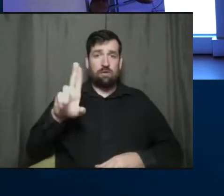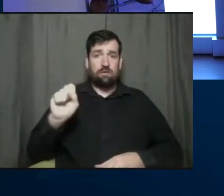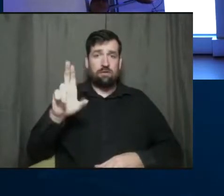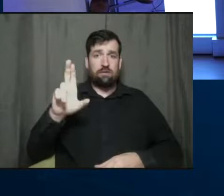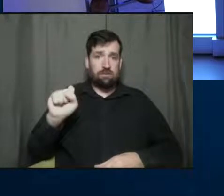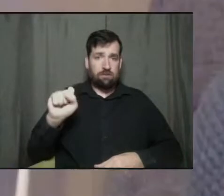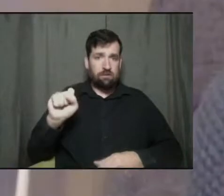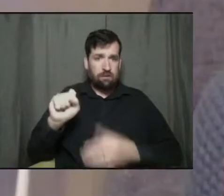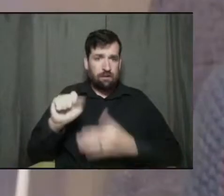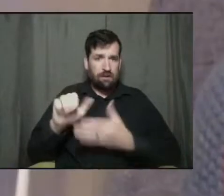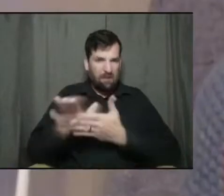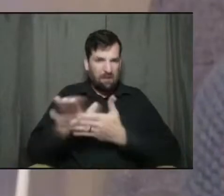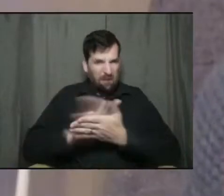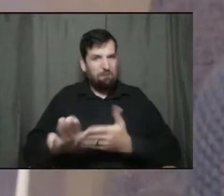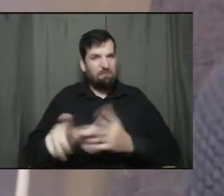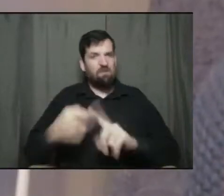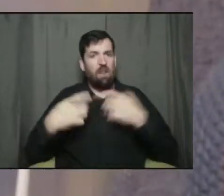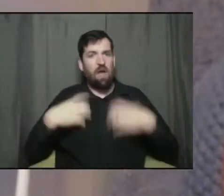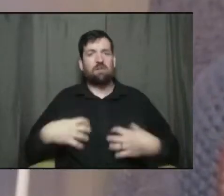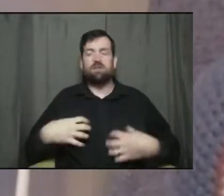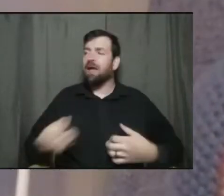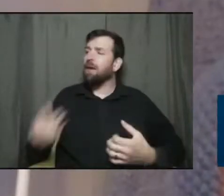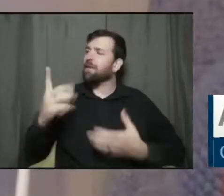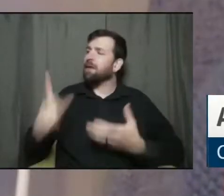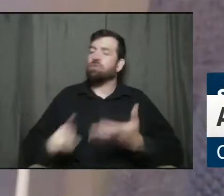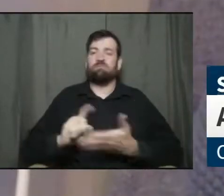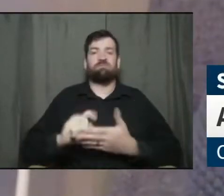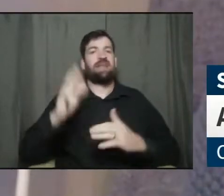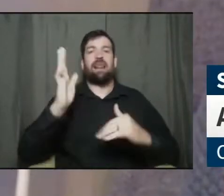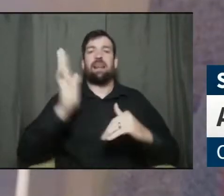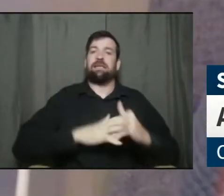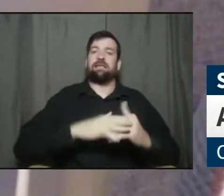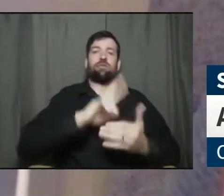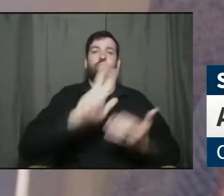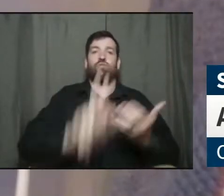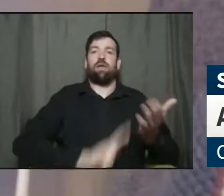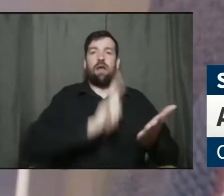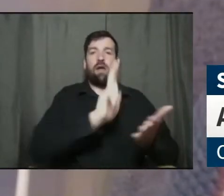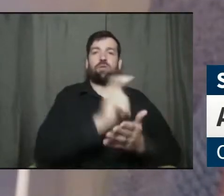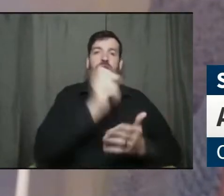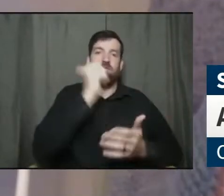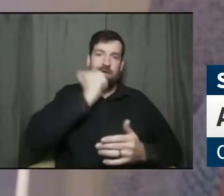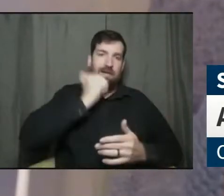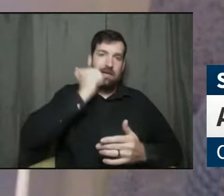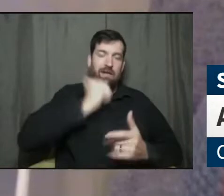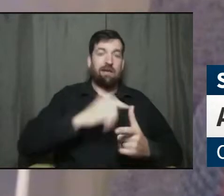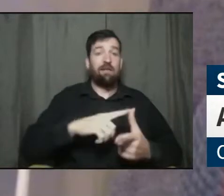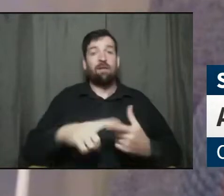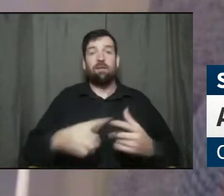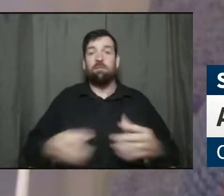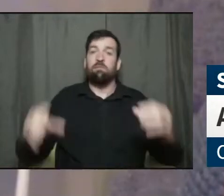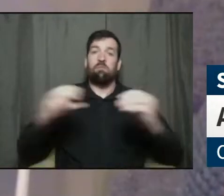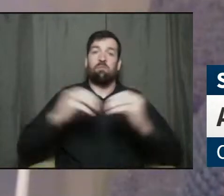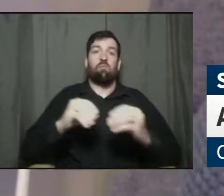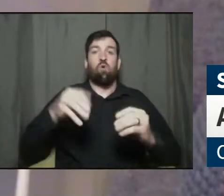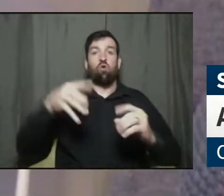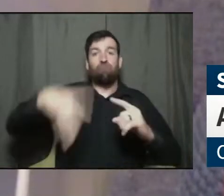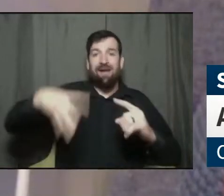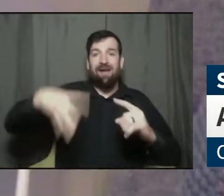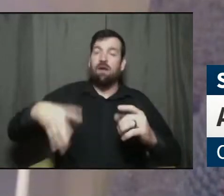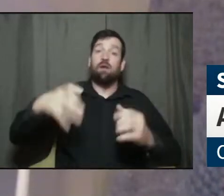that? At least 3 hours a day, and then I would do more drainage and airway clearance every time I